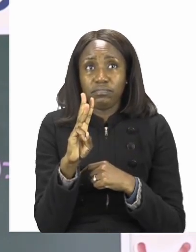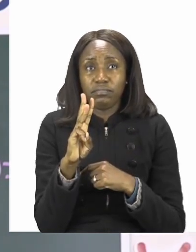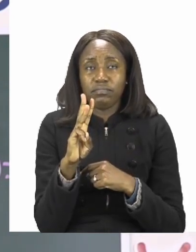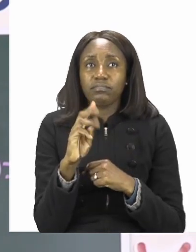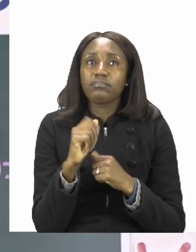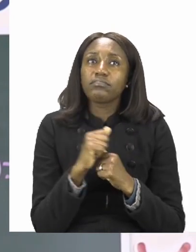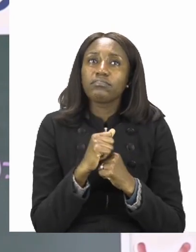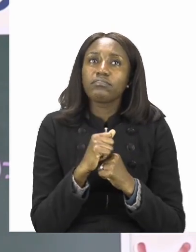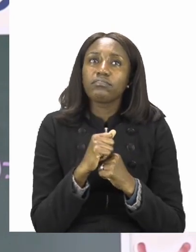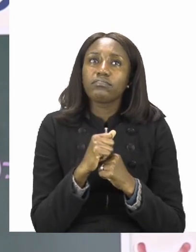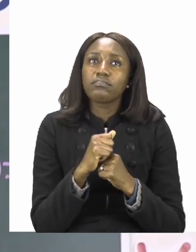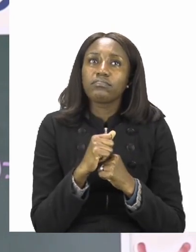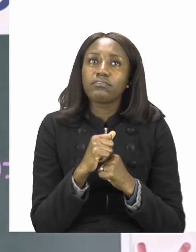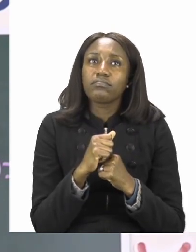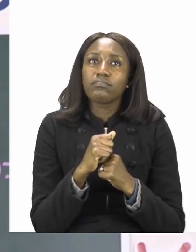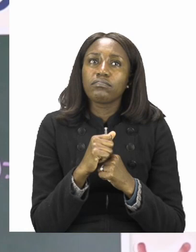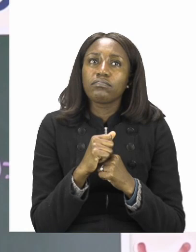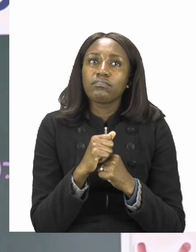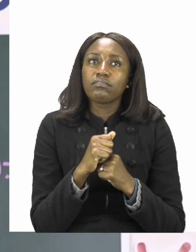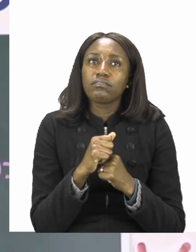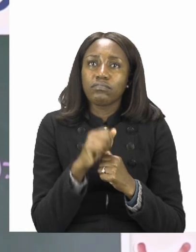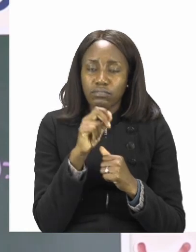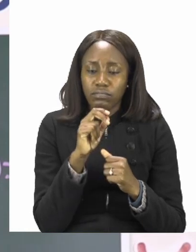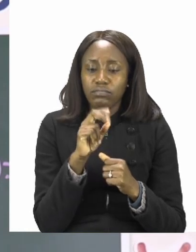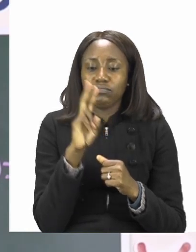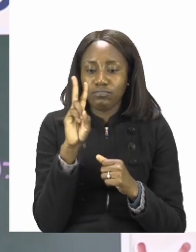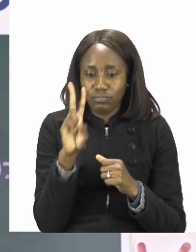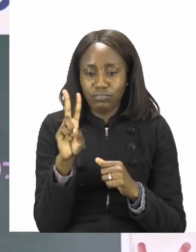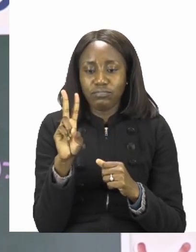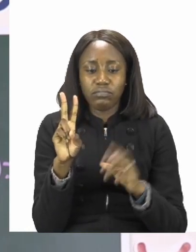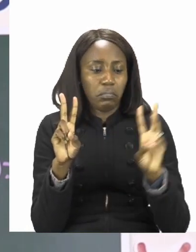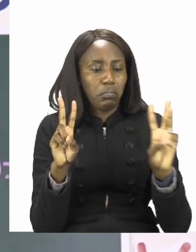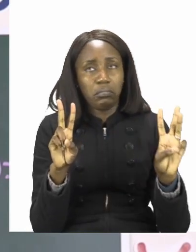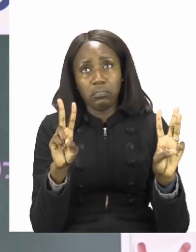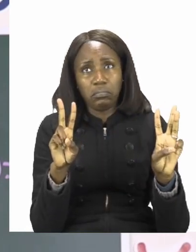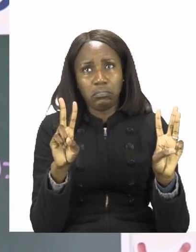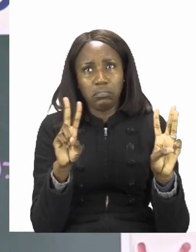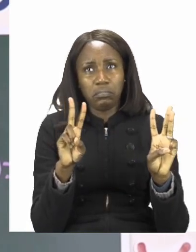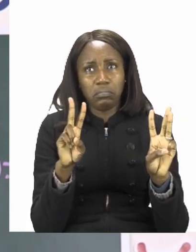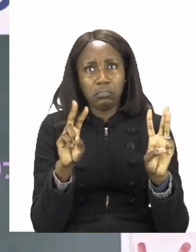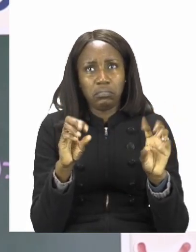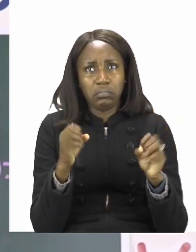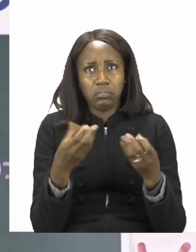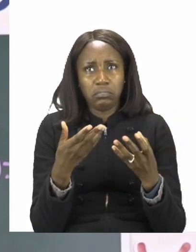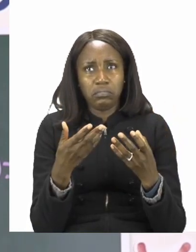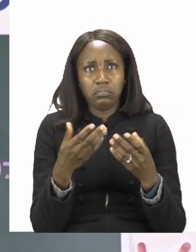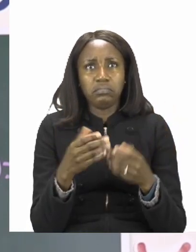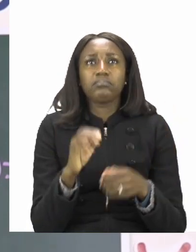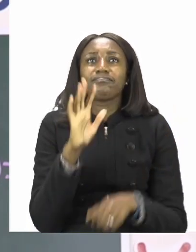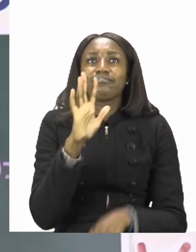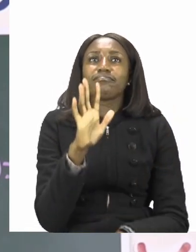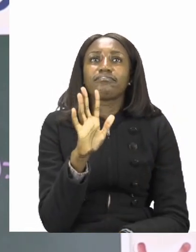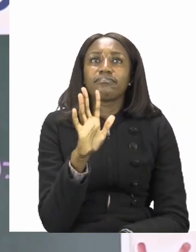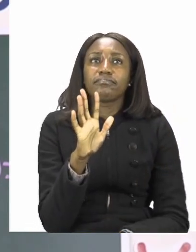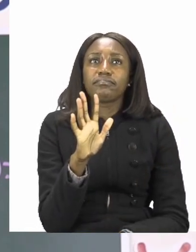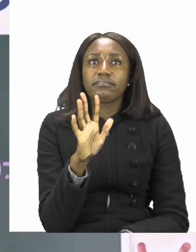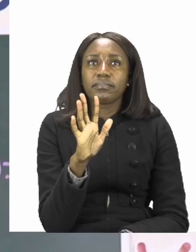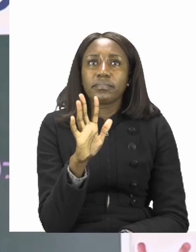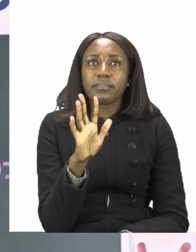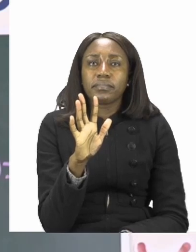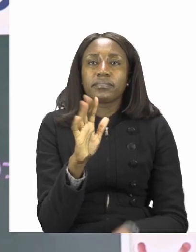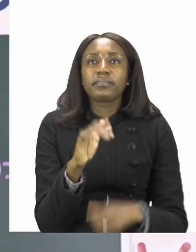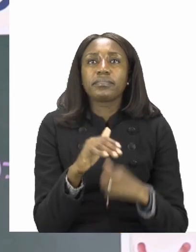So we know, boys and girls, that 2 plus 3 will give us 5.